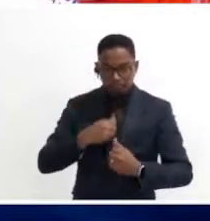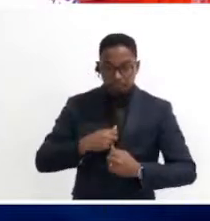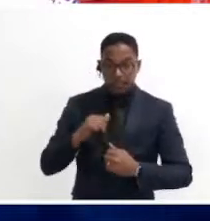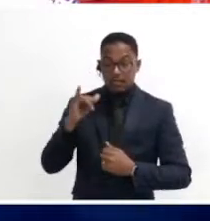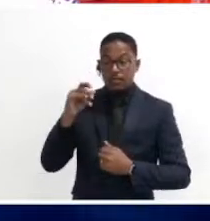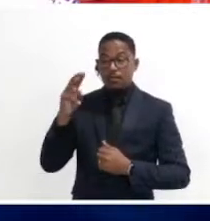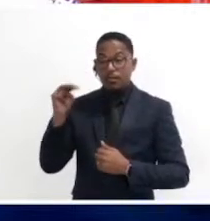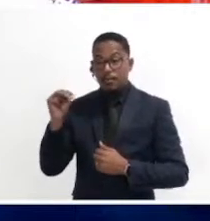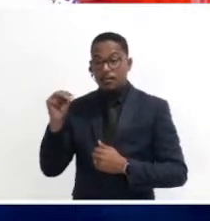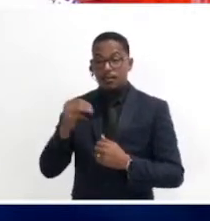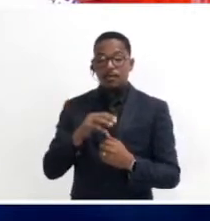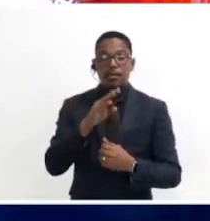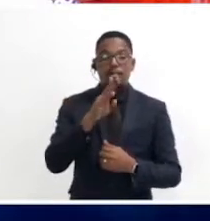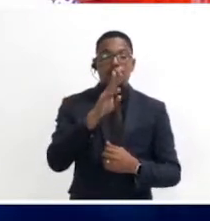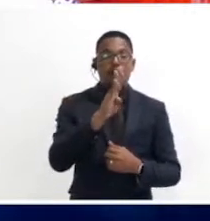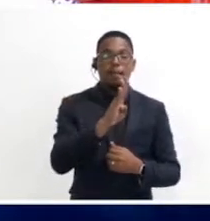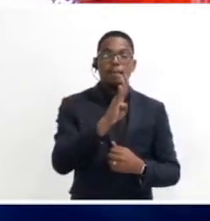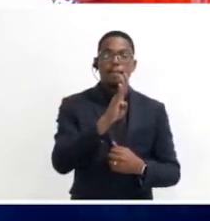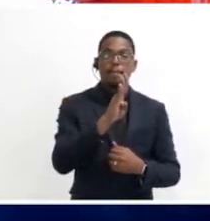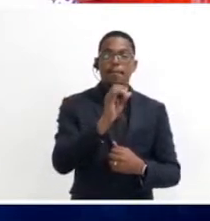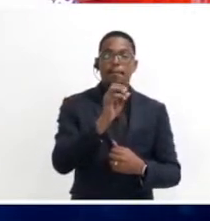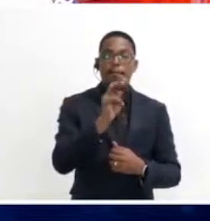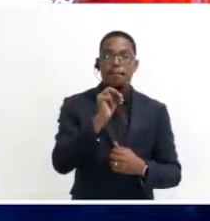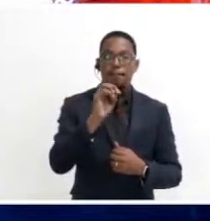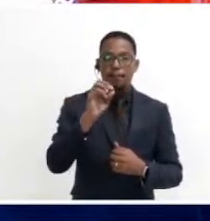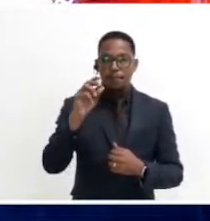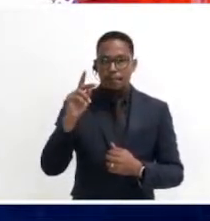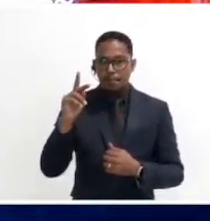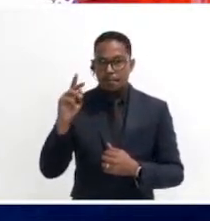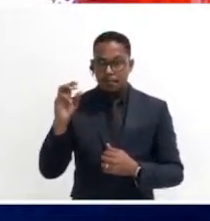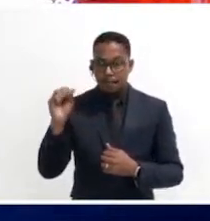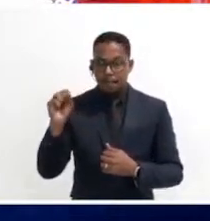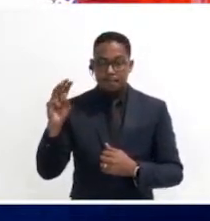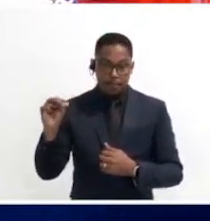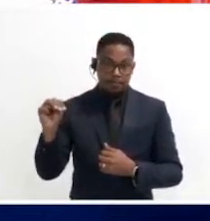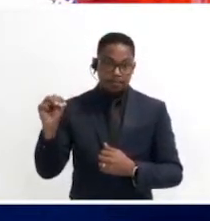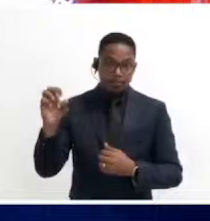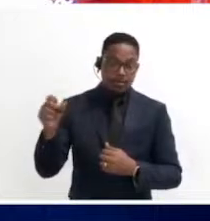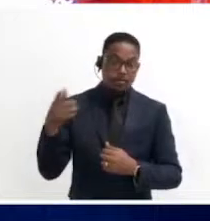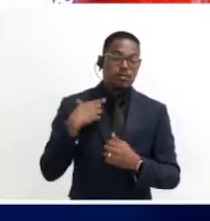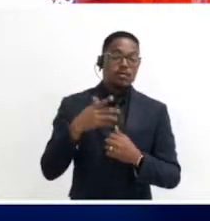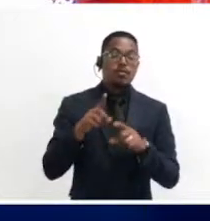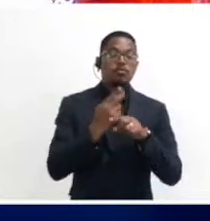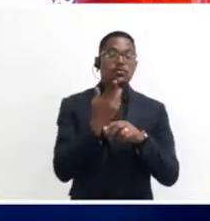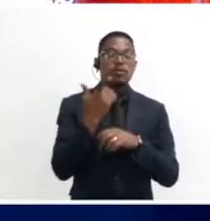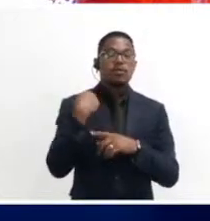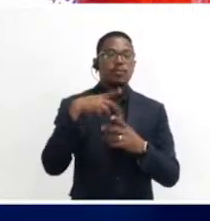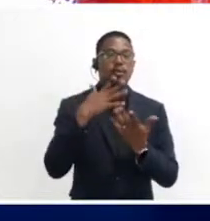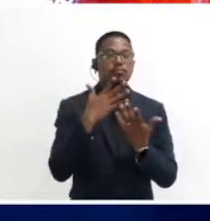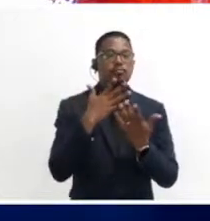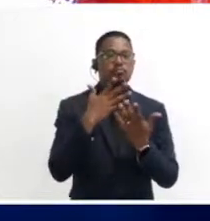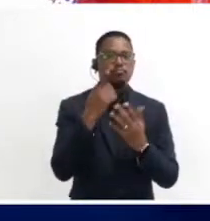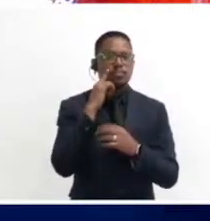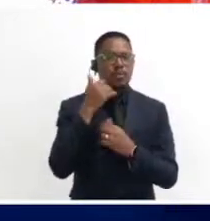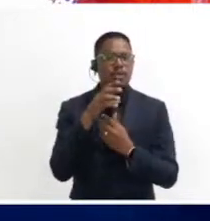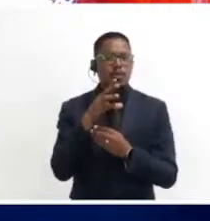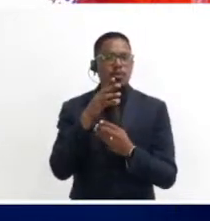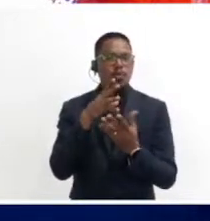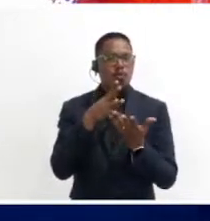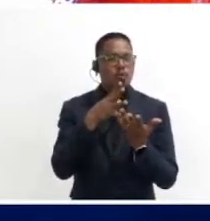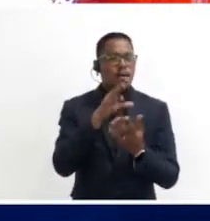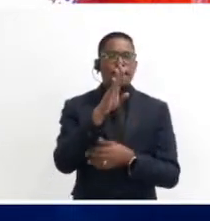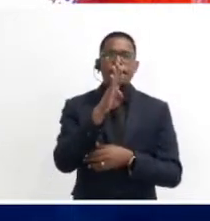the solder enough that it would turn to a vapor and then condense on the wafer. And